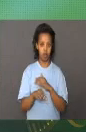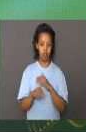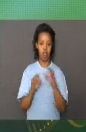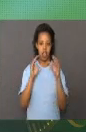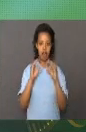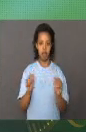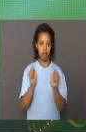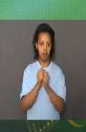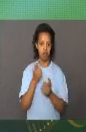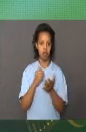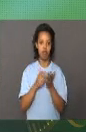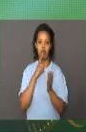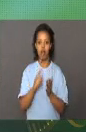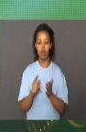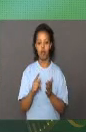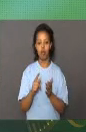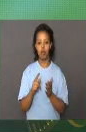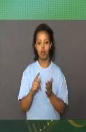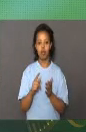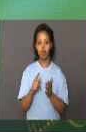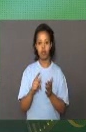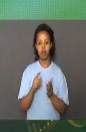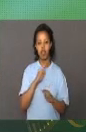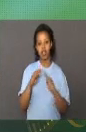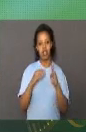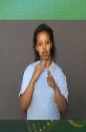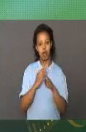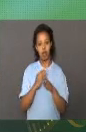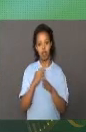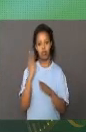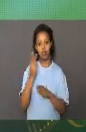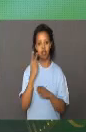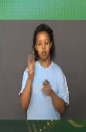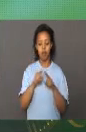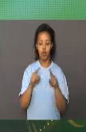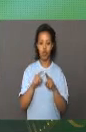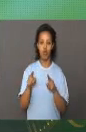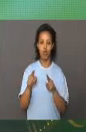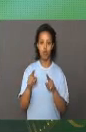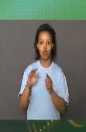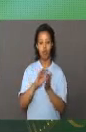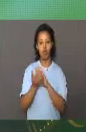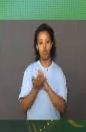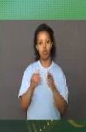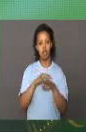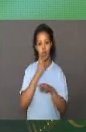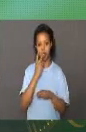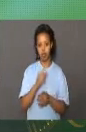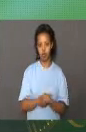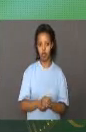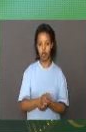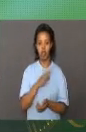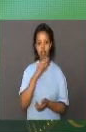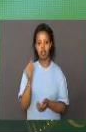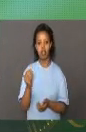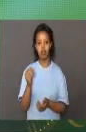teacher, you studied the relevance of biology in different fields. You looked at the